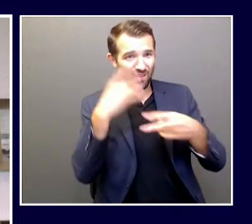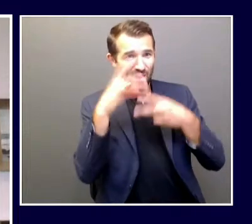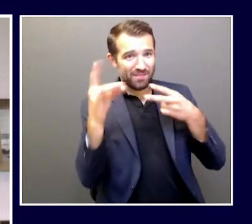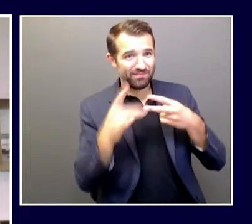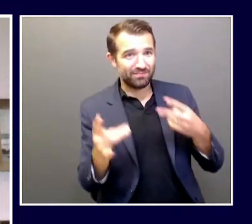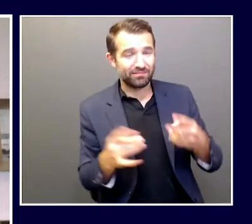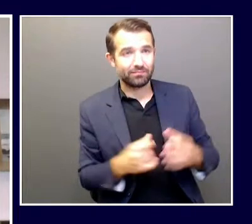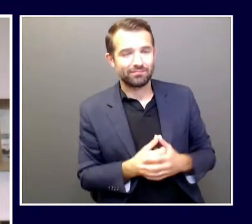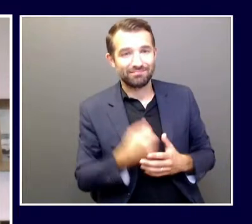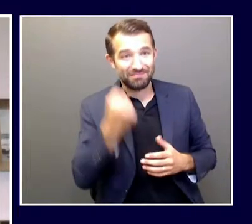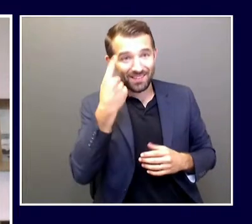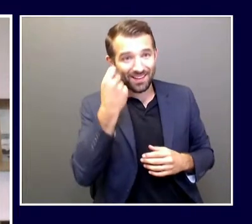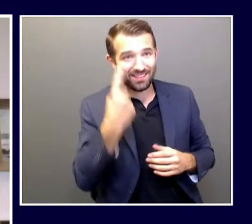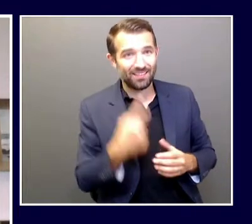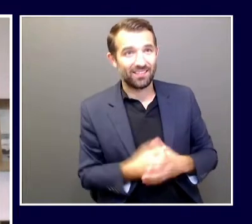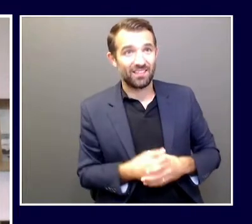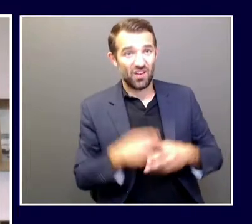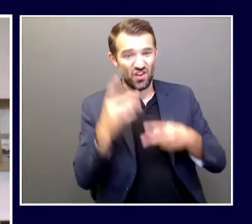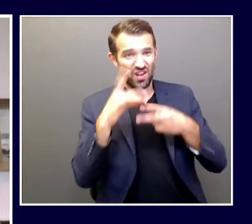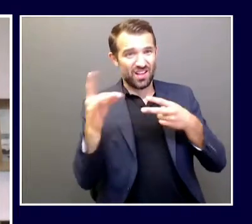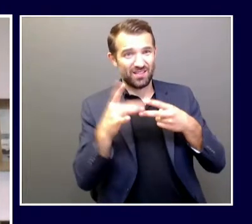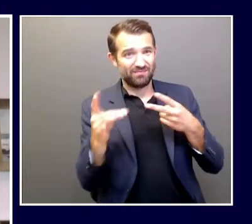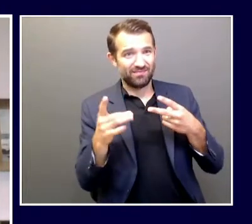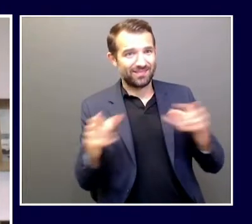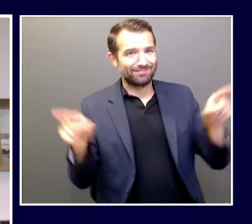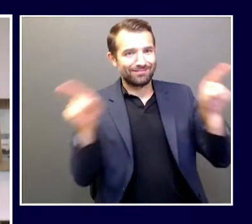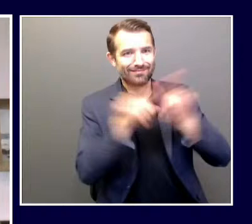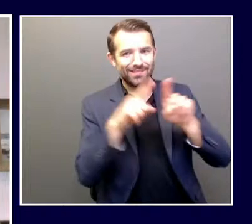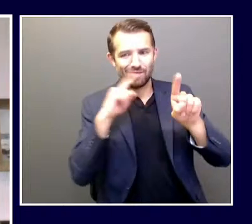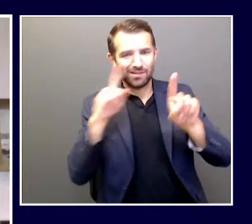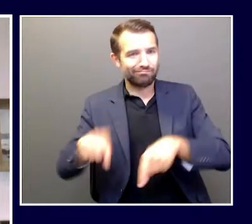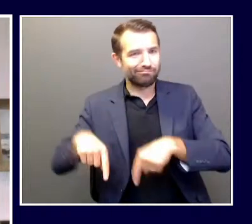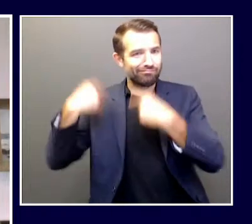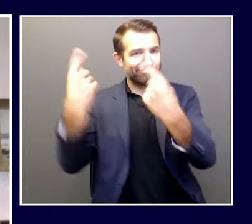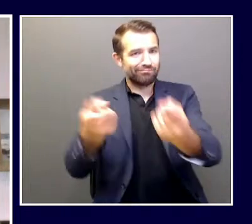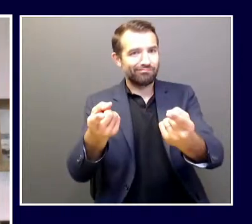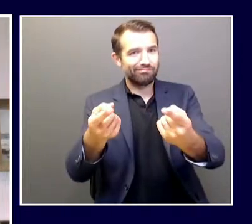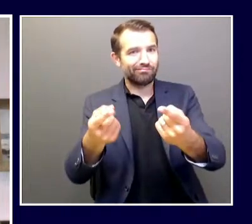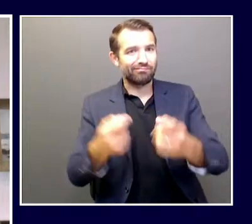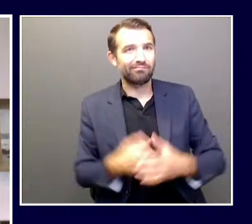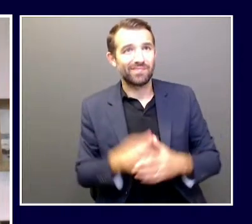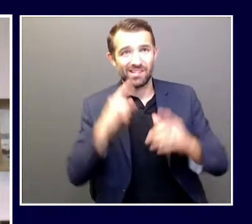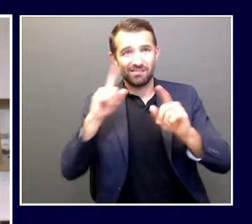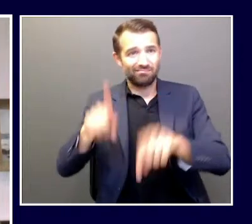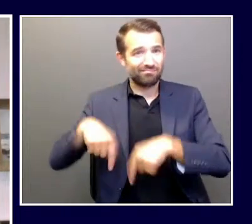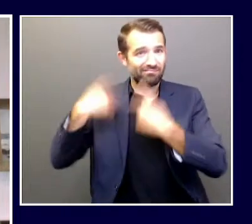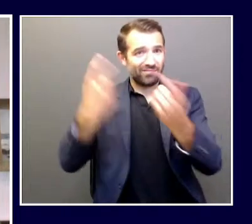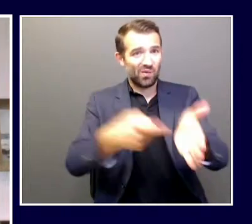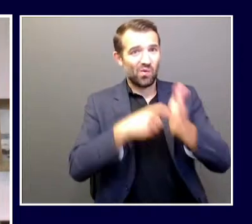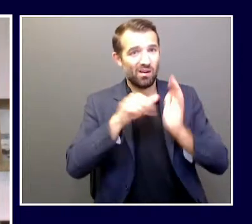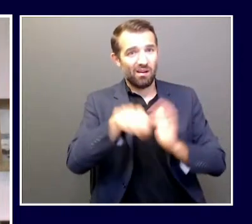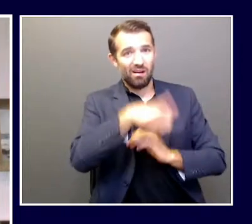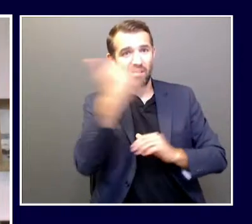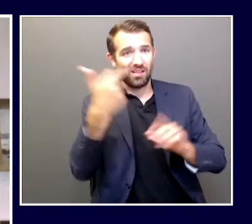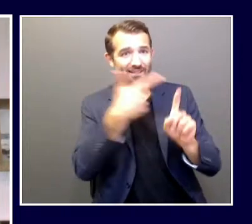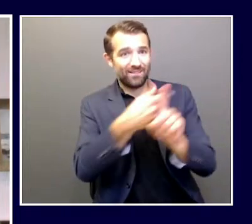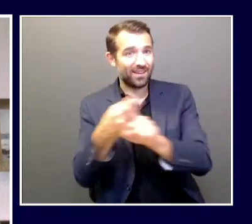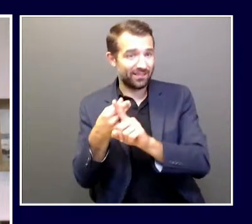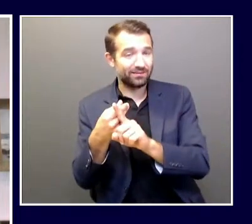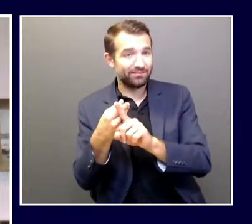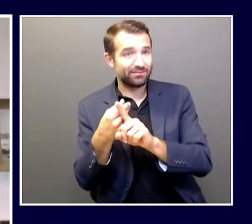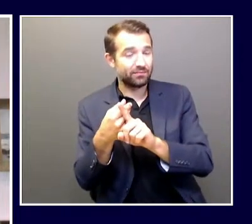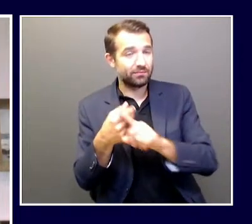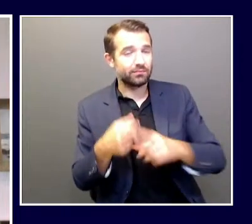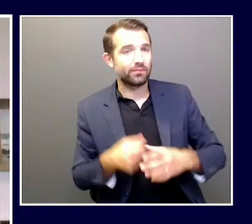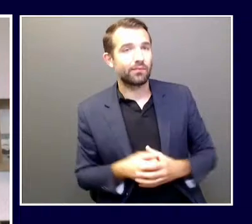other vaccines and TB testing. Ultimately, the choice is theirs. This is not a mandate. This is a condition